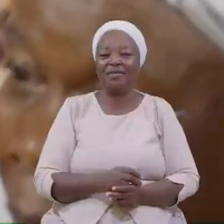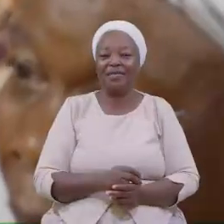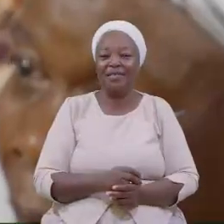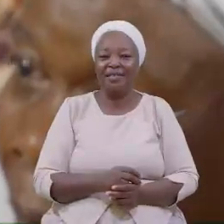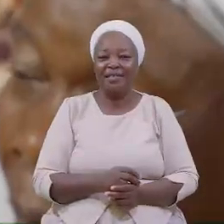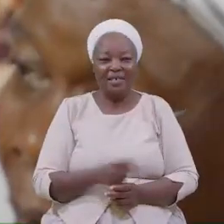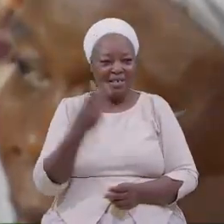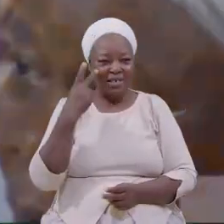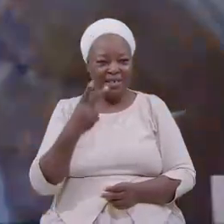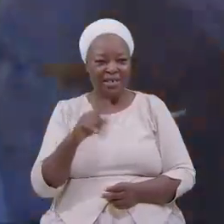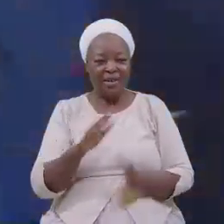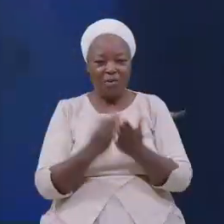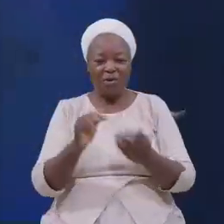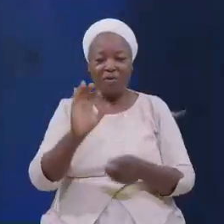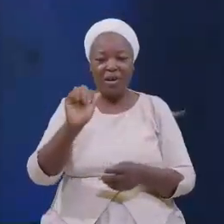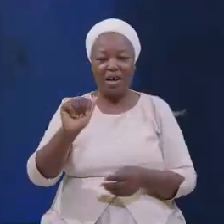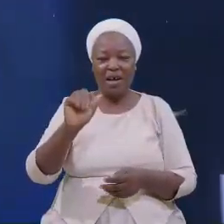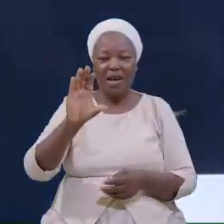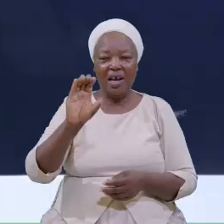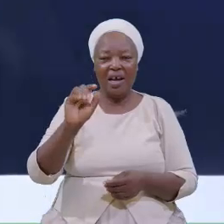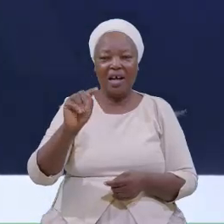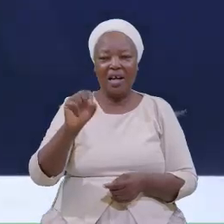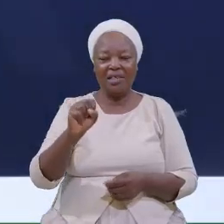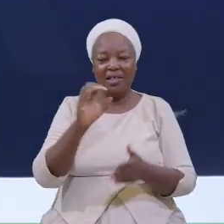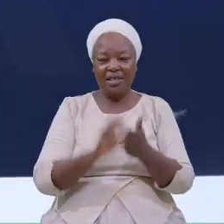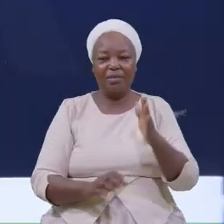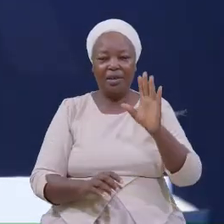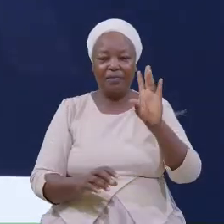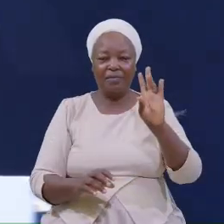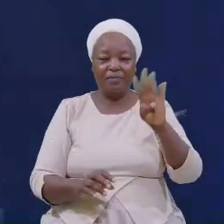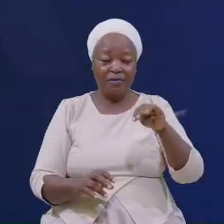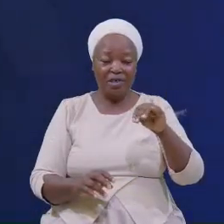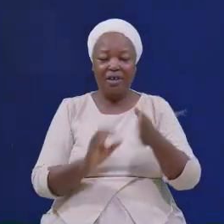Look at Acts chapter 14, verse 7.